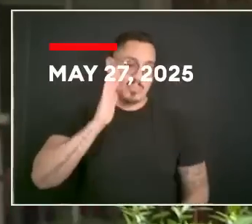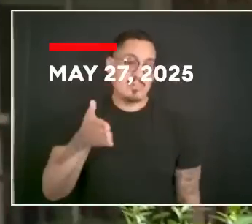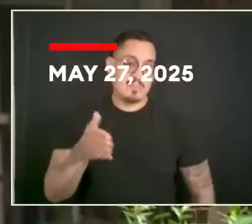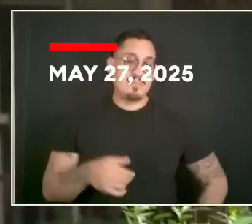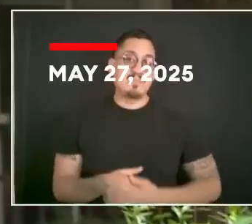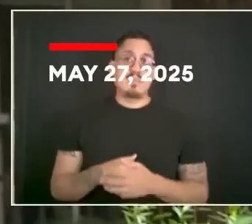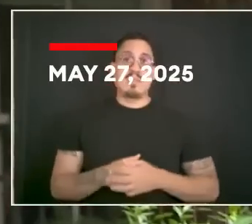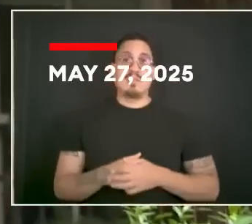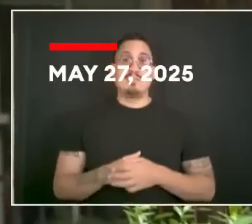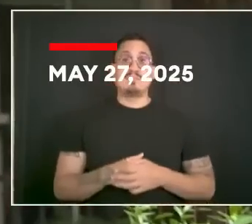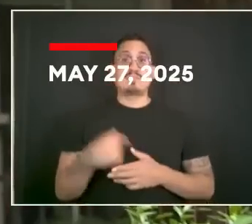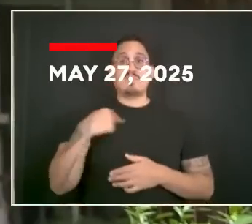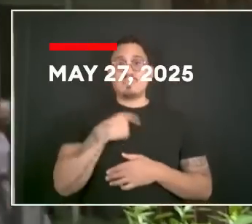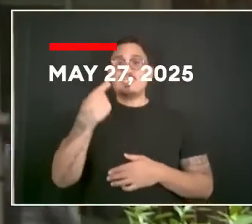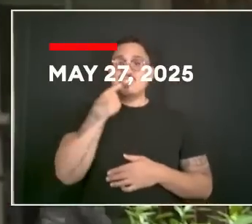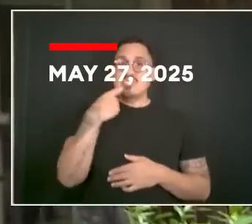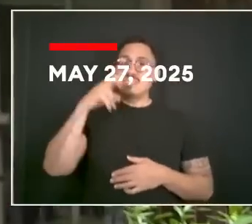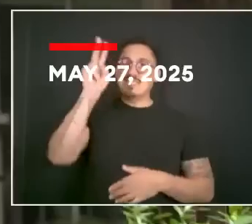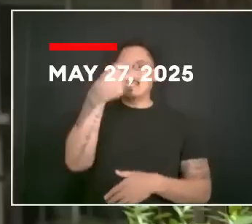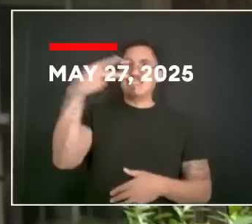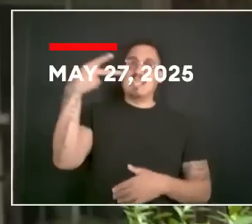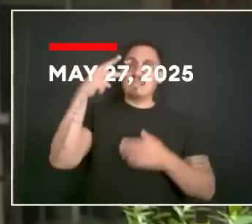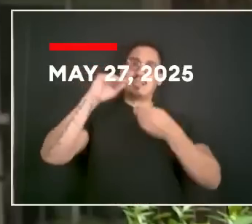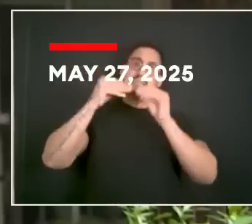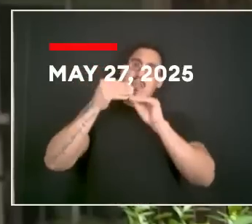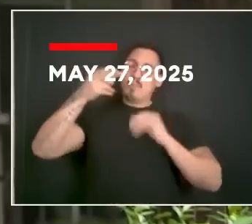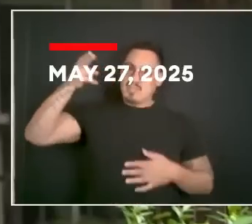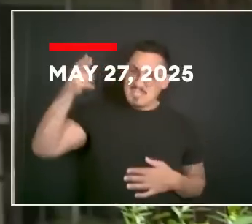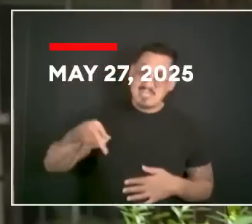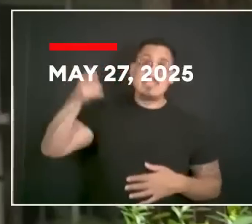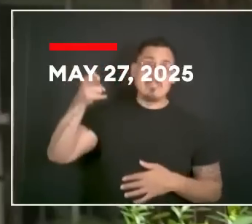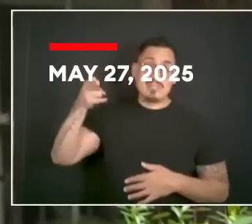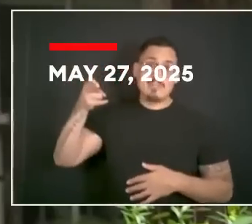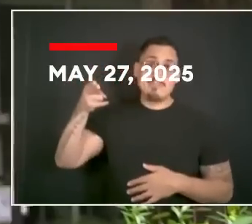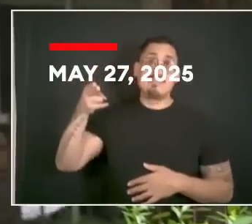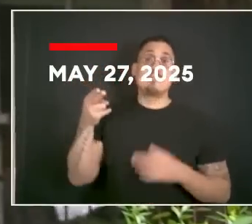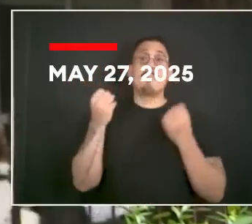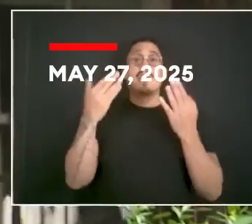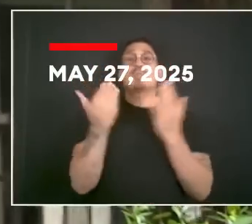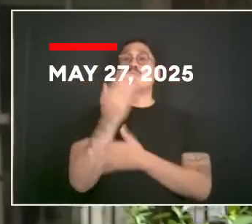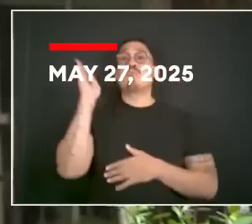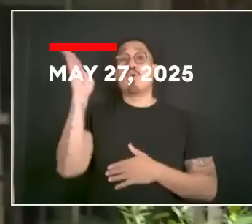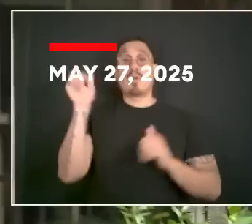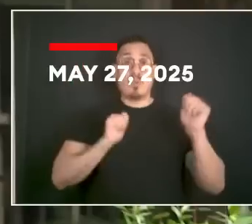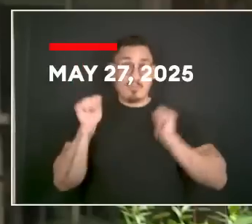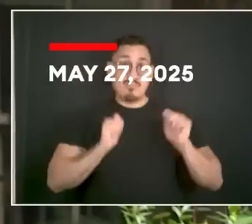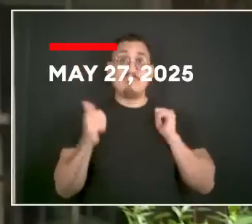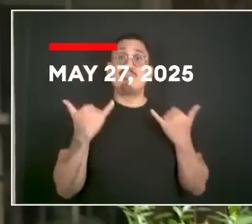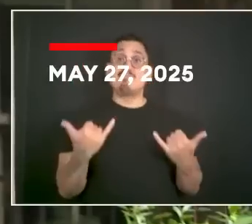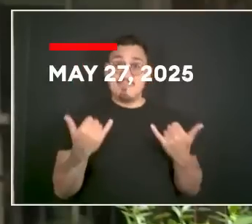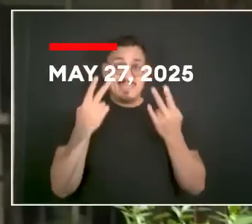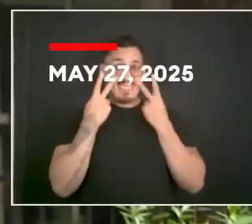city's history last year. Our Broadway plays are opening. They're live and they're well. You move throughout the city,